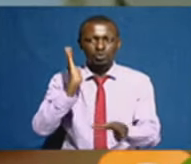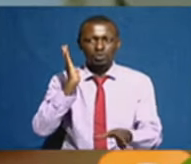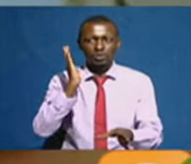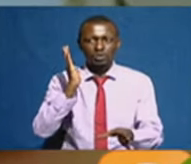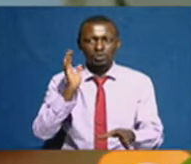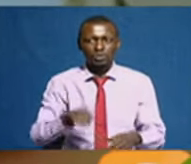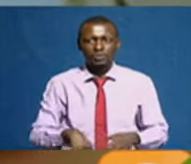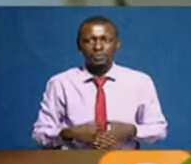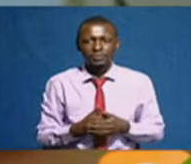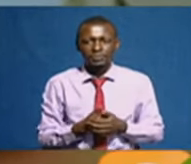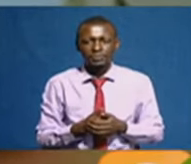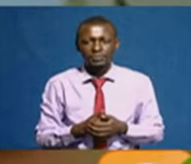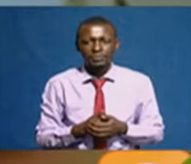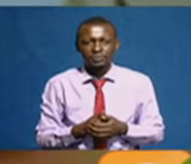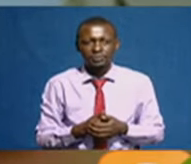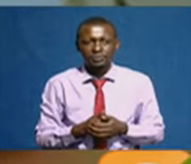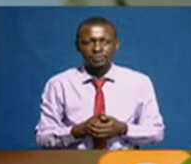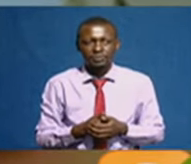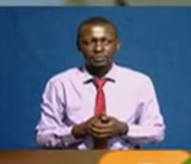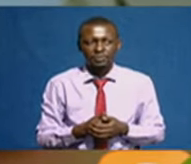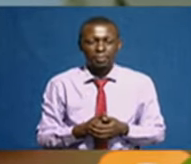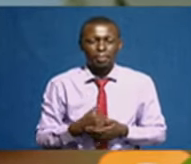And I always find it